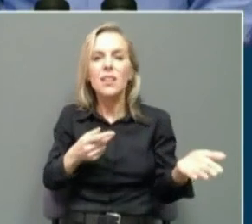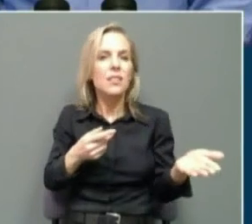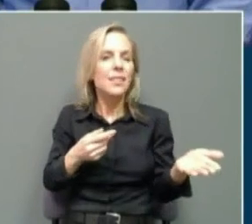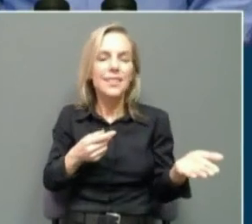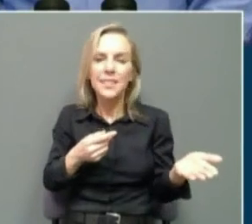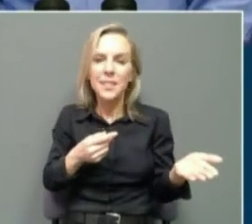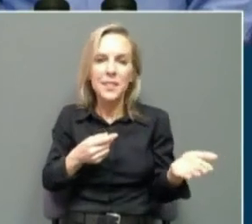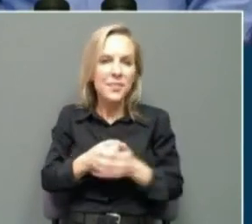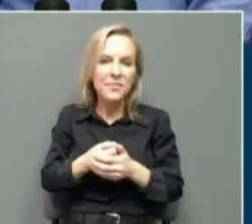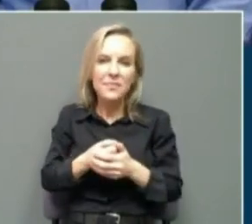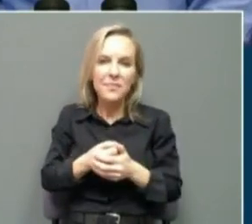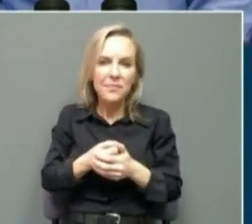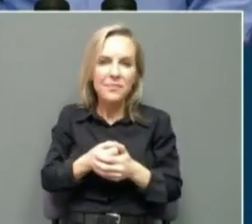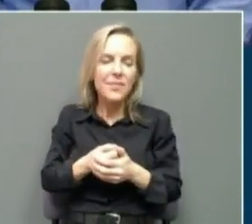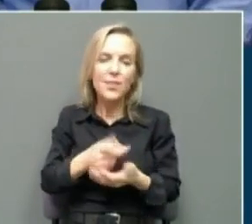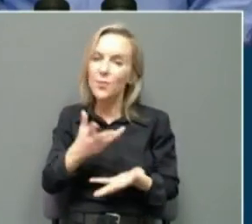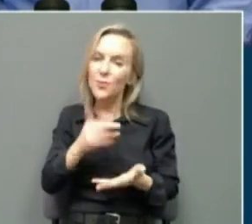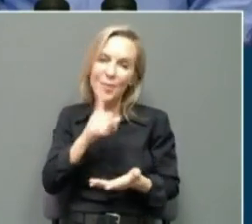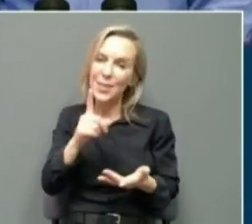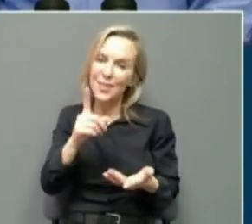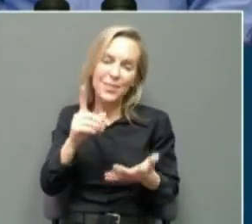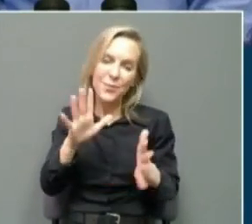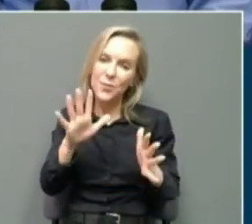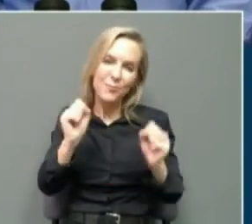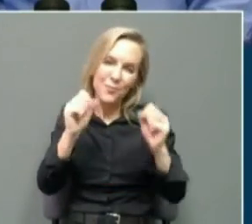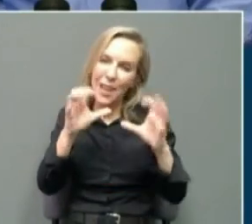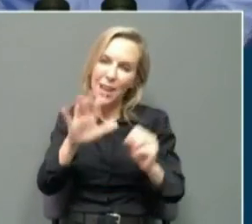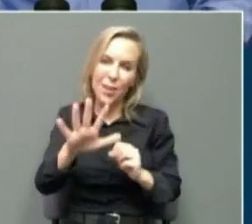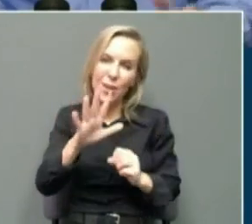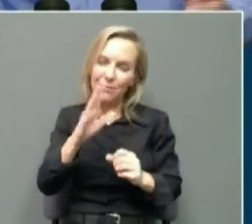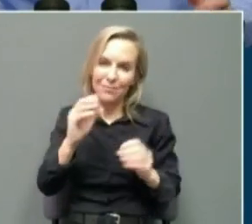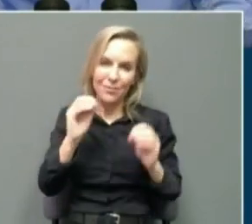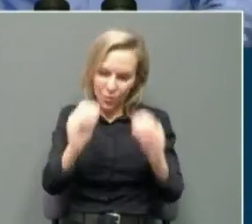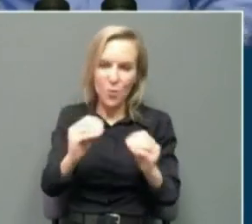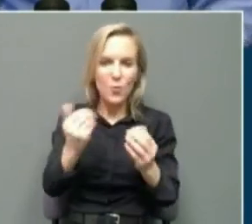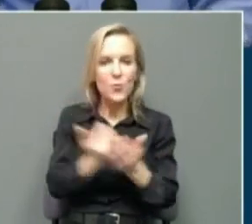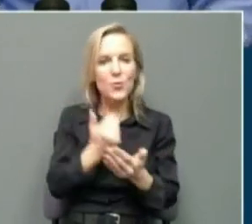Really incredible. 0 new cases today in long-term care.